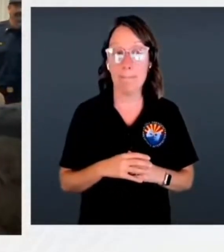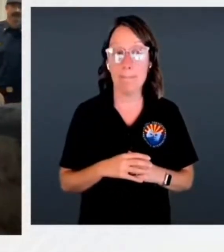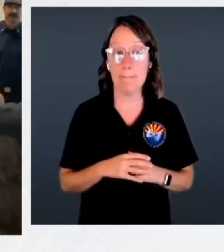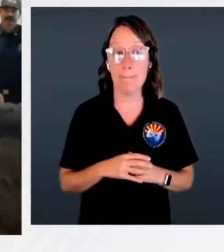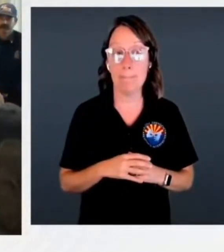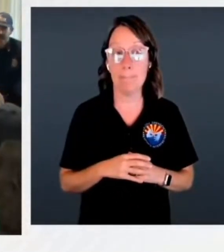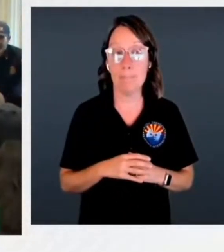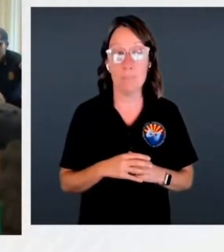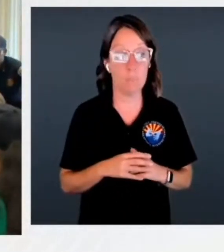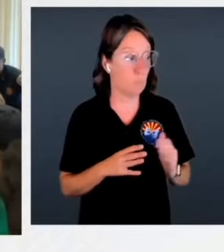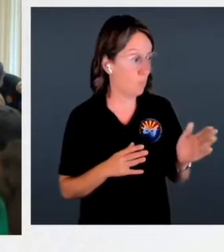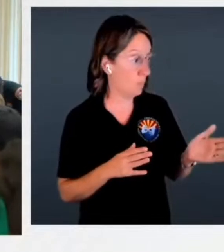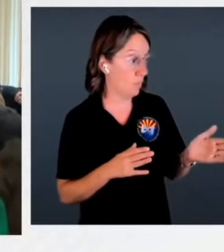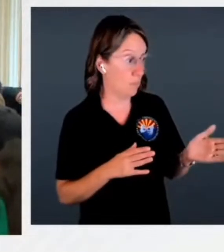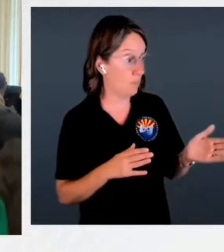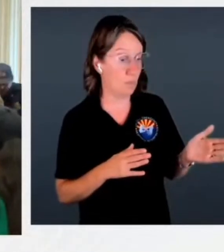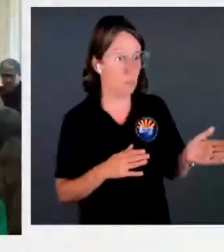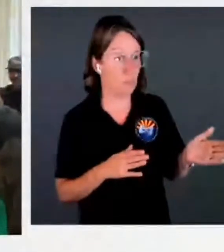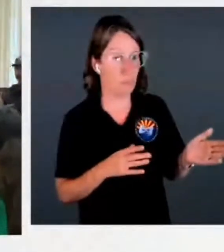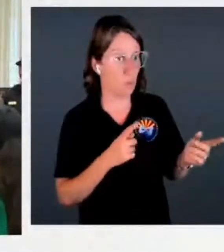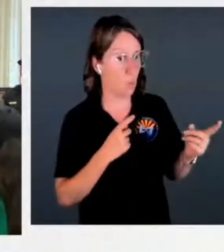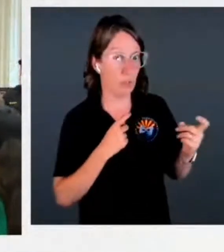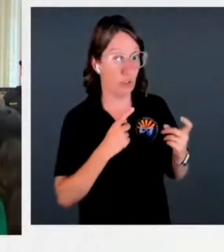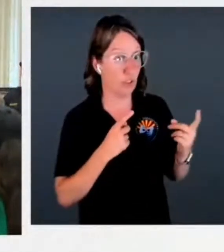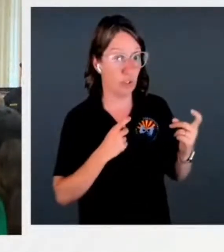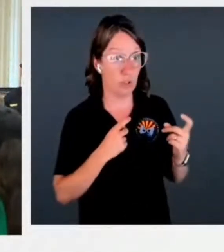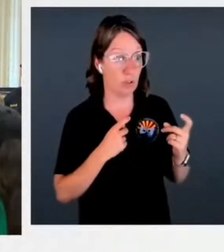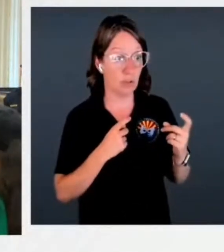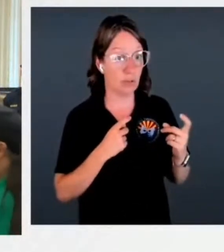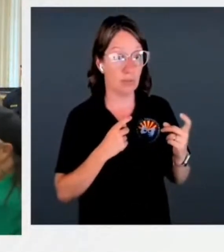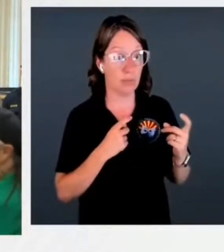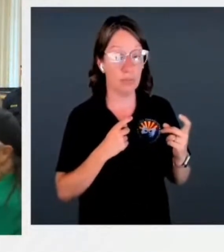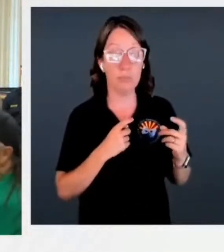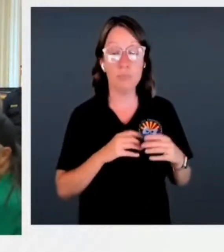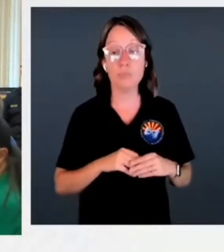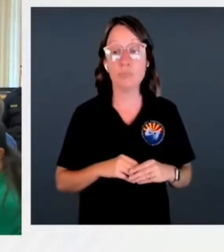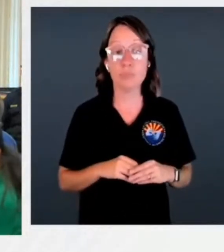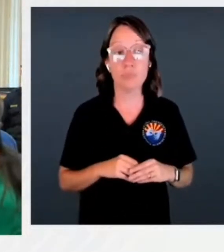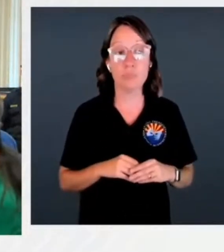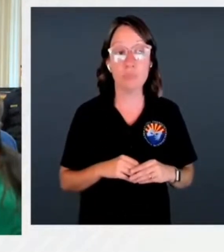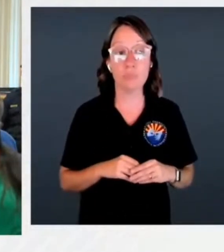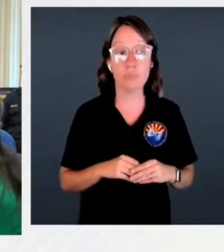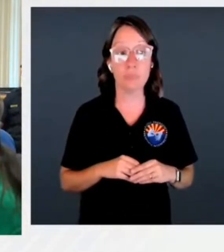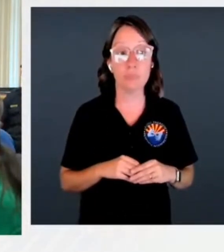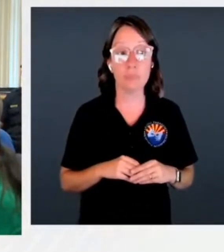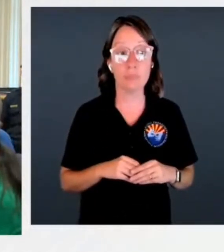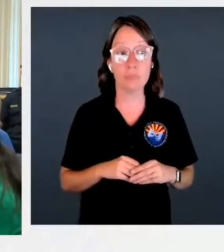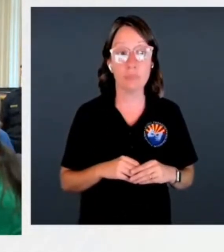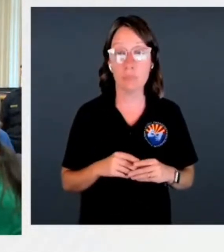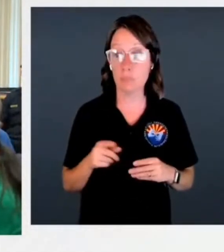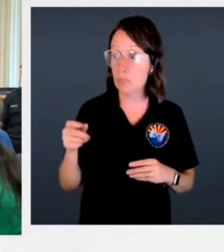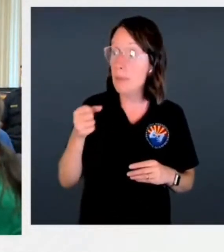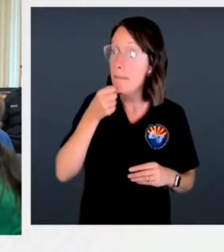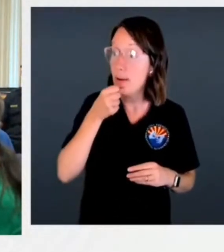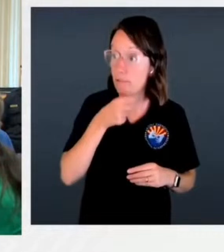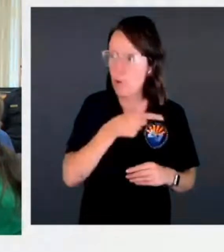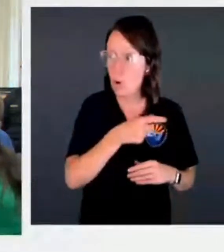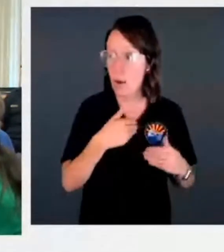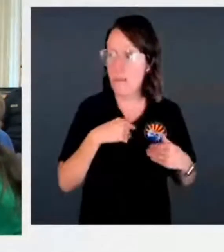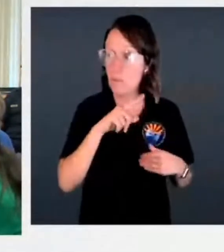Okay, and on this side, on your left? Nate or Lynn, you got a microphone?